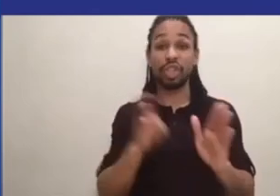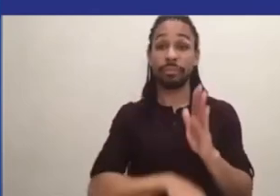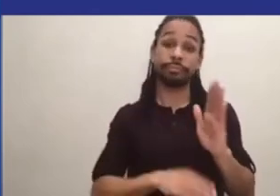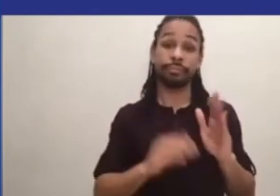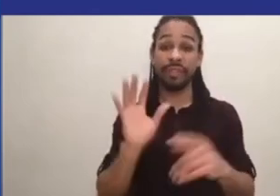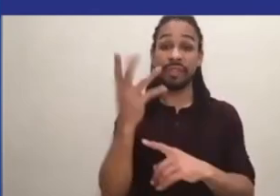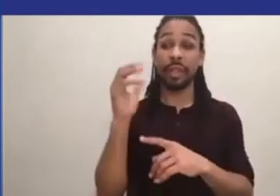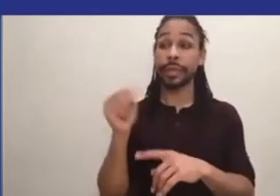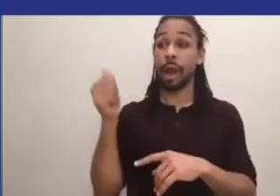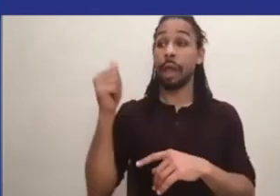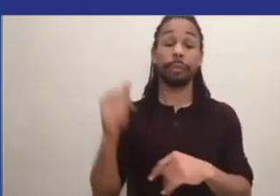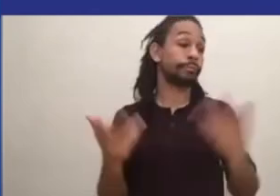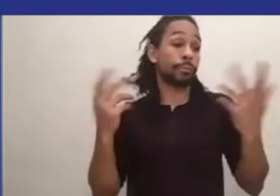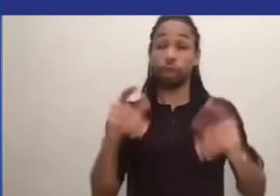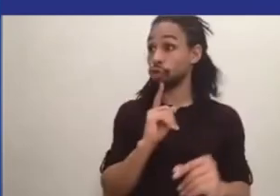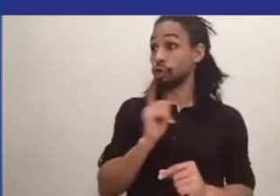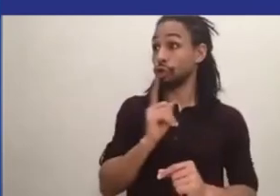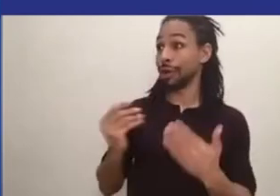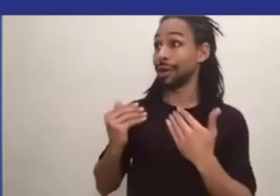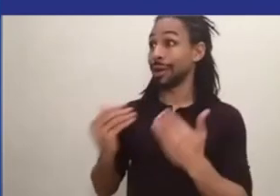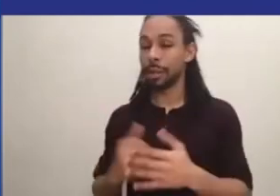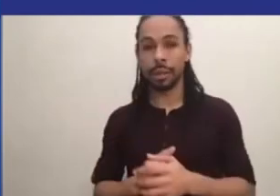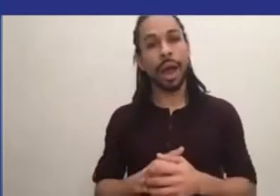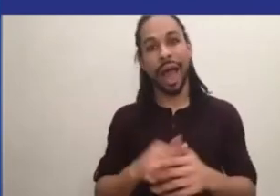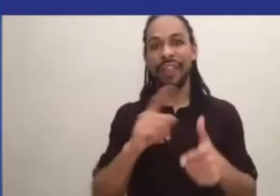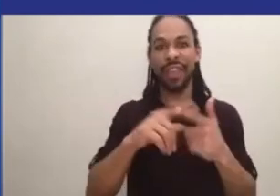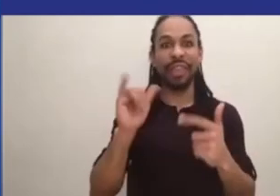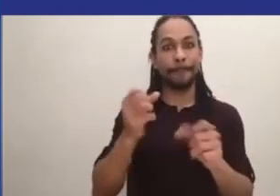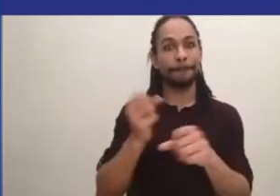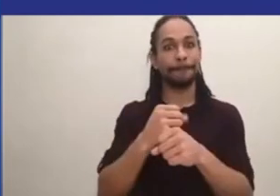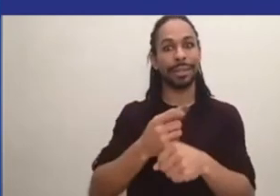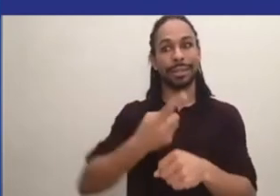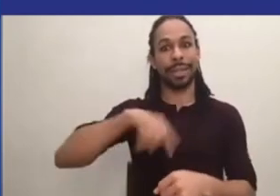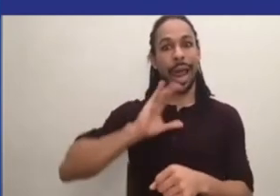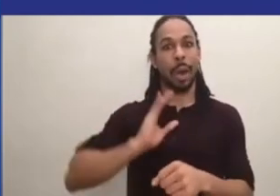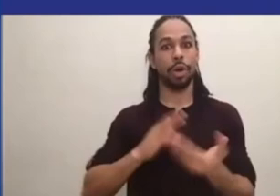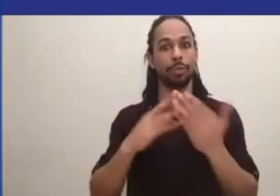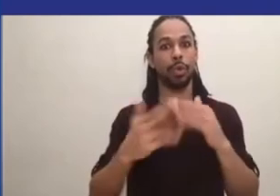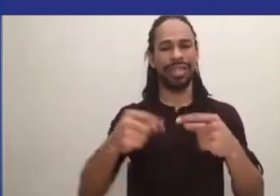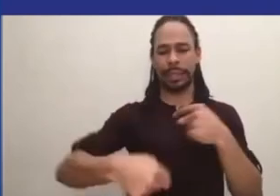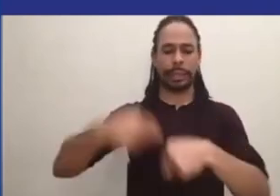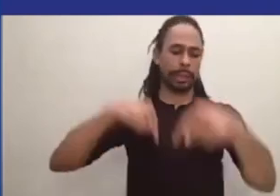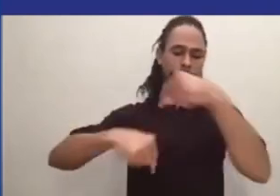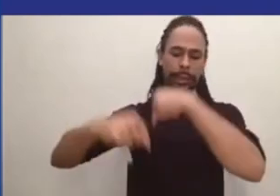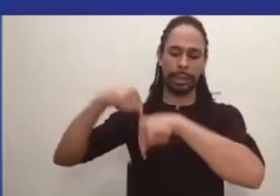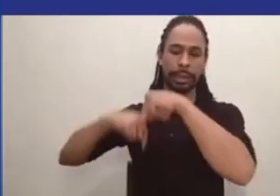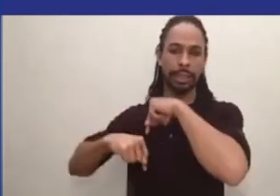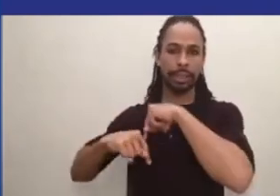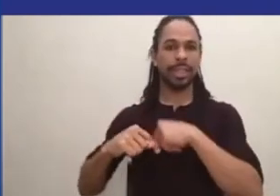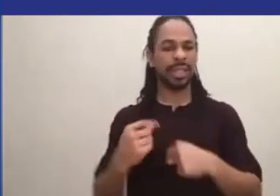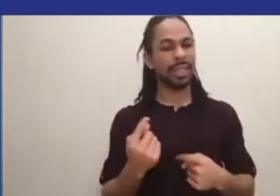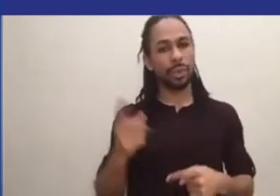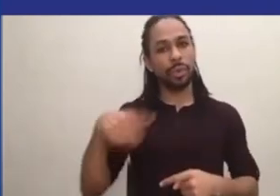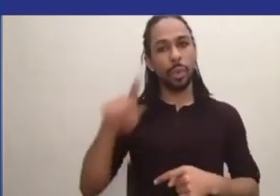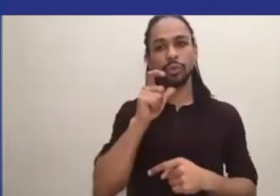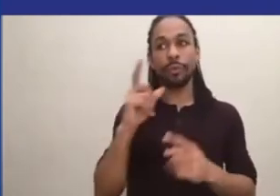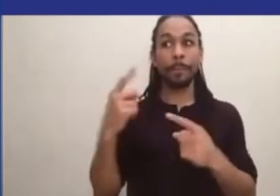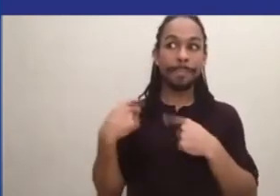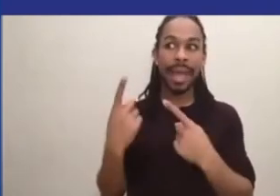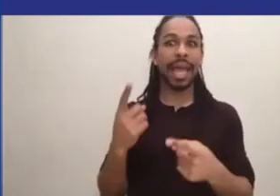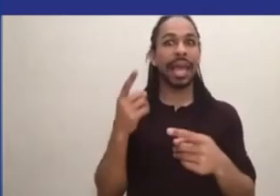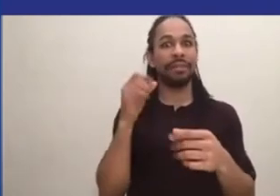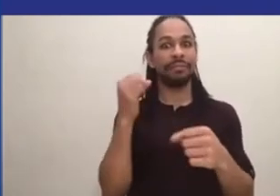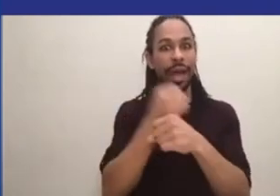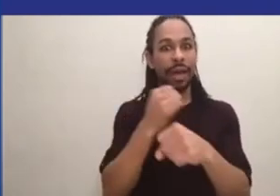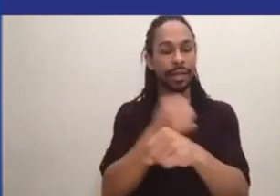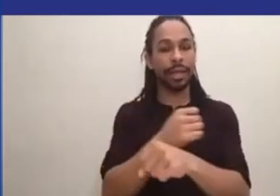it puts us back 10 steps, you know, the ones who've been fighting, the ones who said no, the ones who said that's not